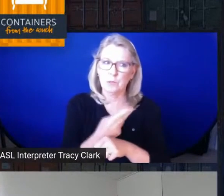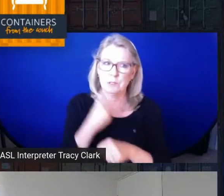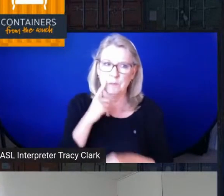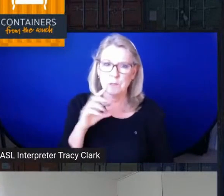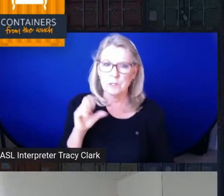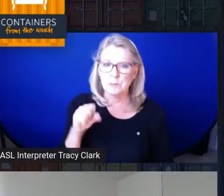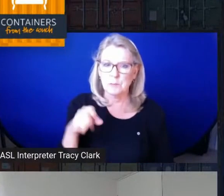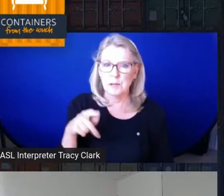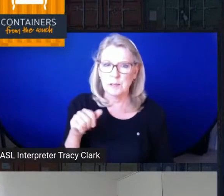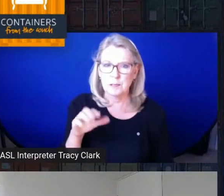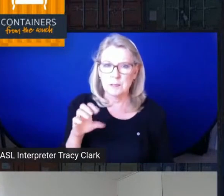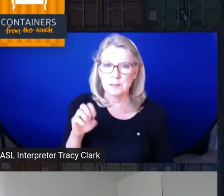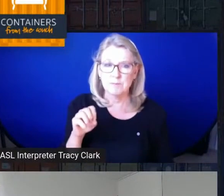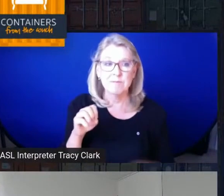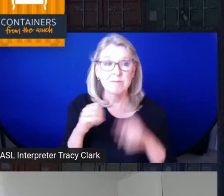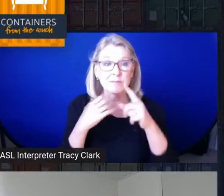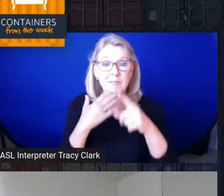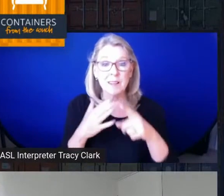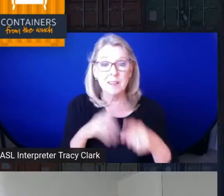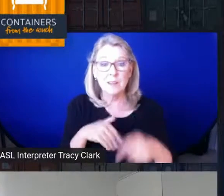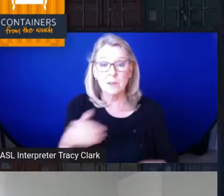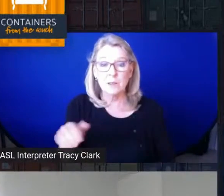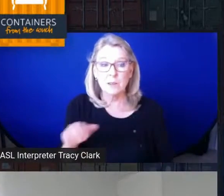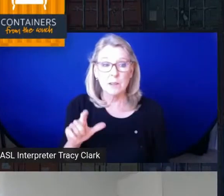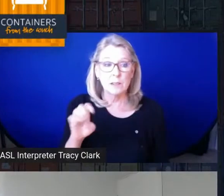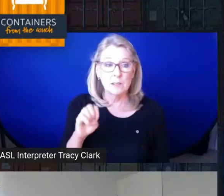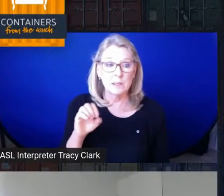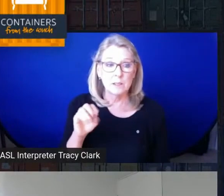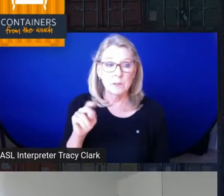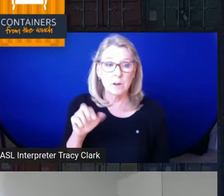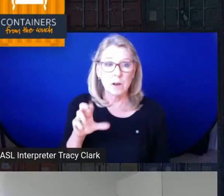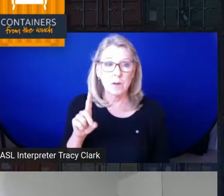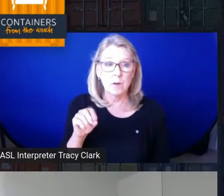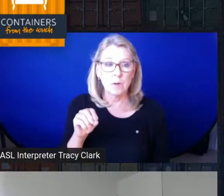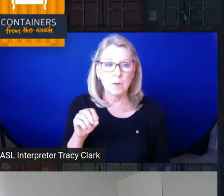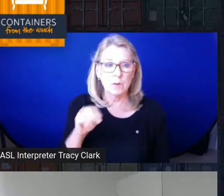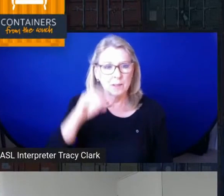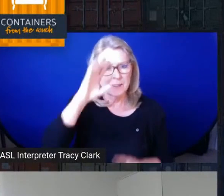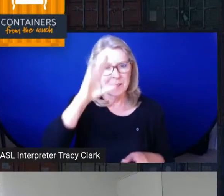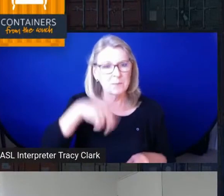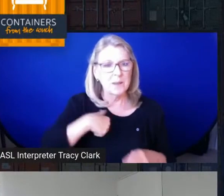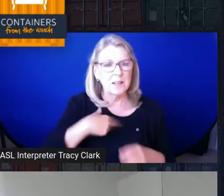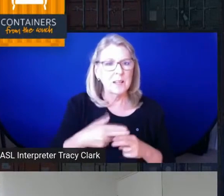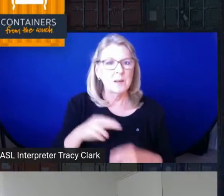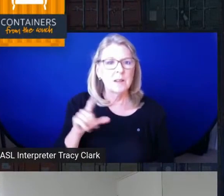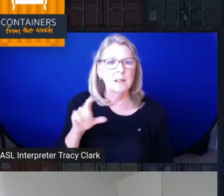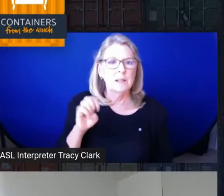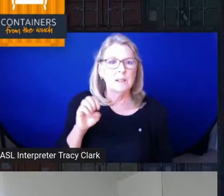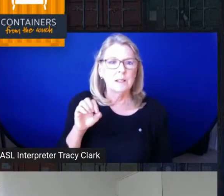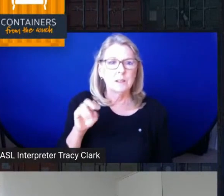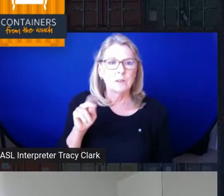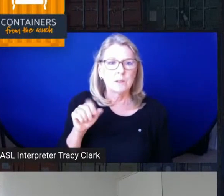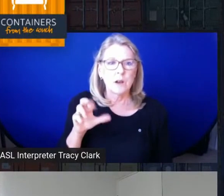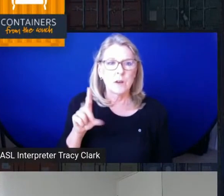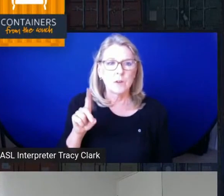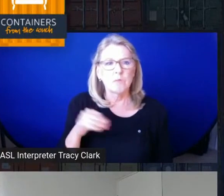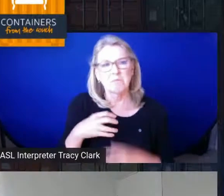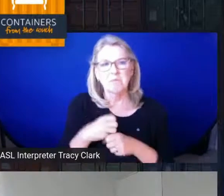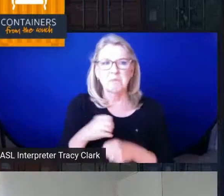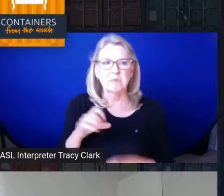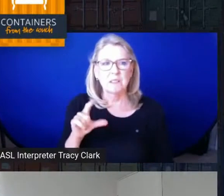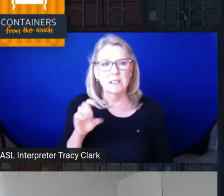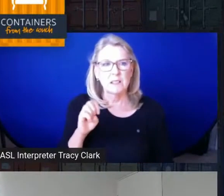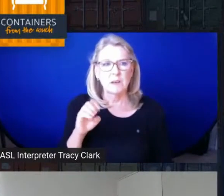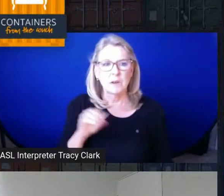you. Same question. All right, hi everybody. My name is Leonardo Murillo. Everybody calls me Leo. I'm Principal Partner Solutions